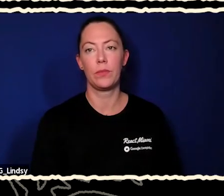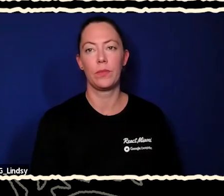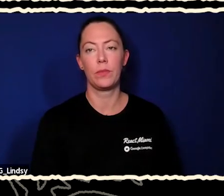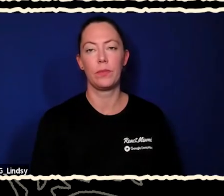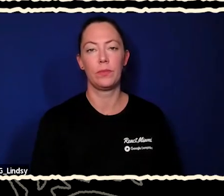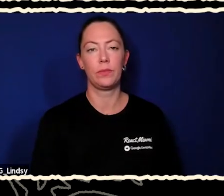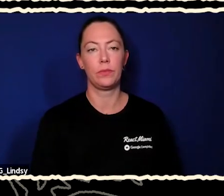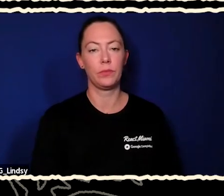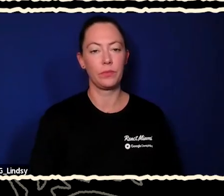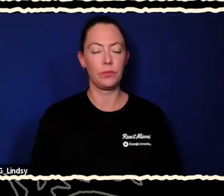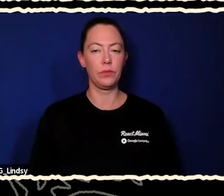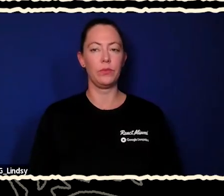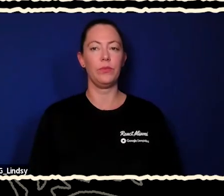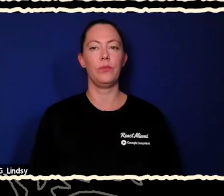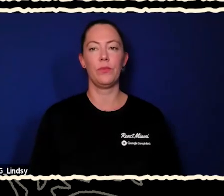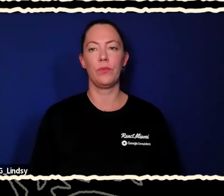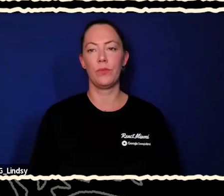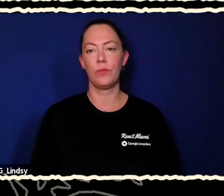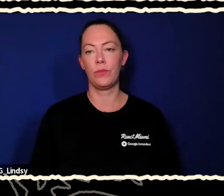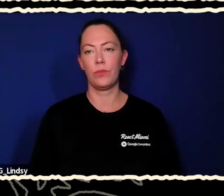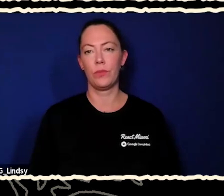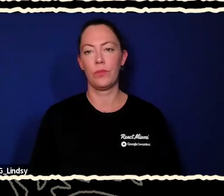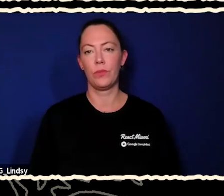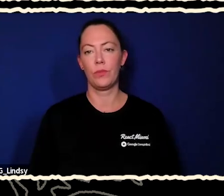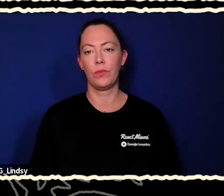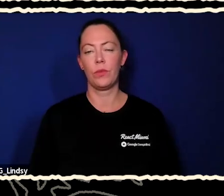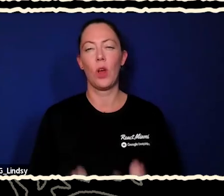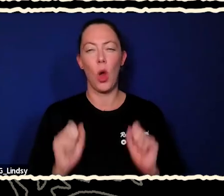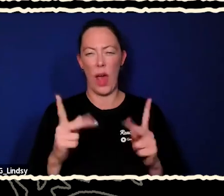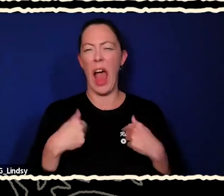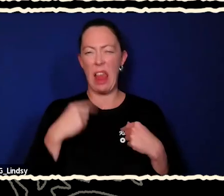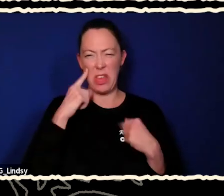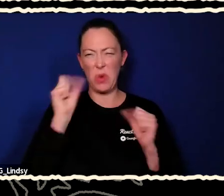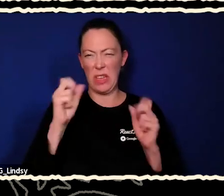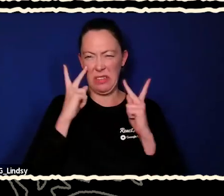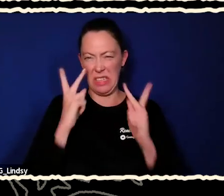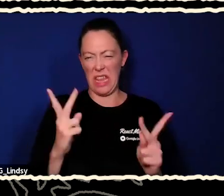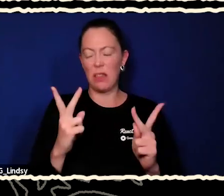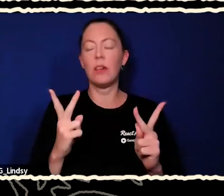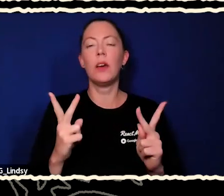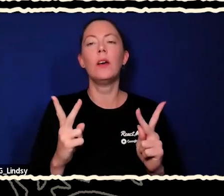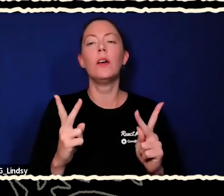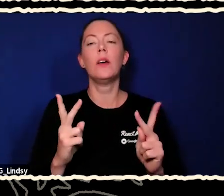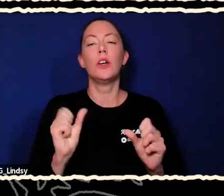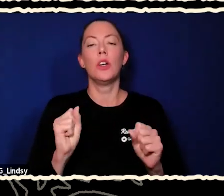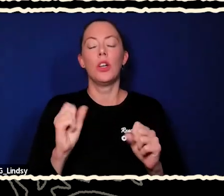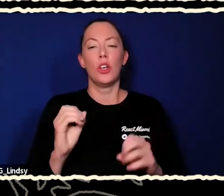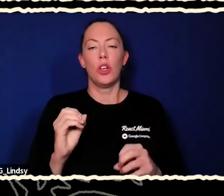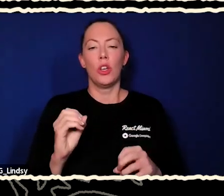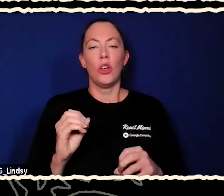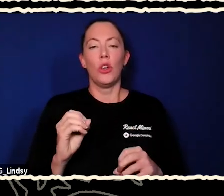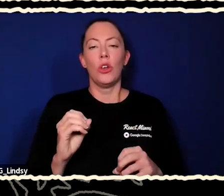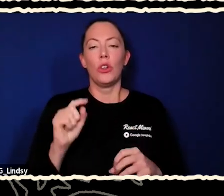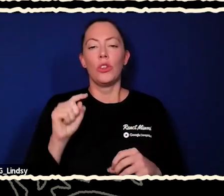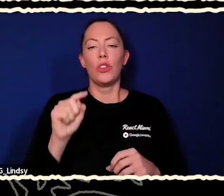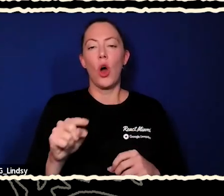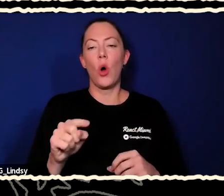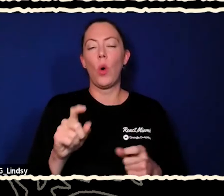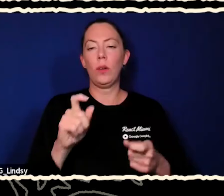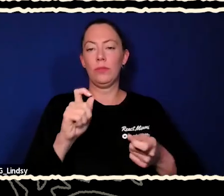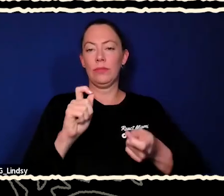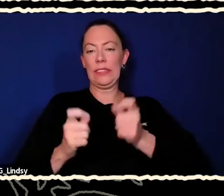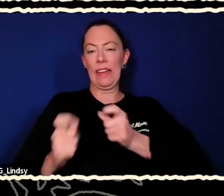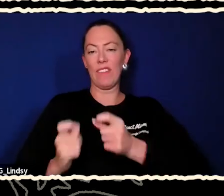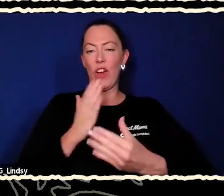yes, OK, we're here. I guess it's readable. So config file, this is just a very